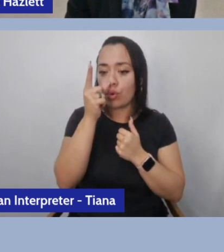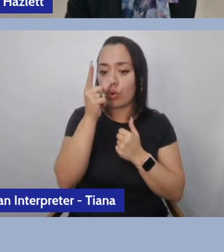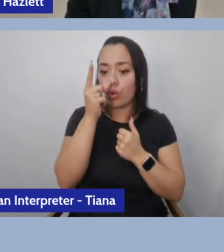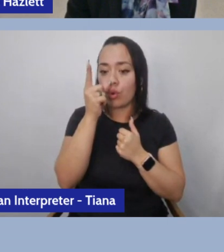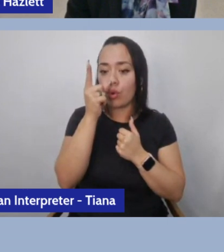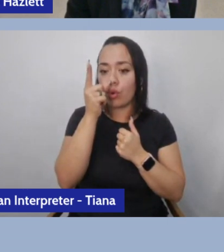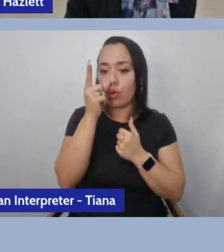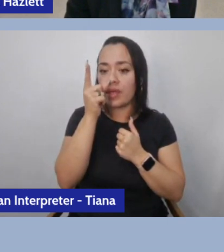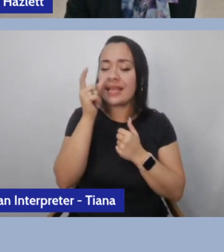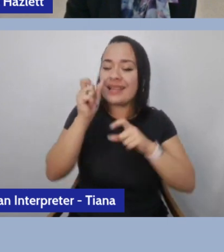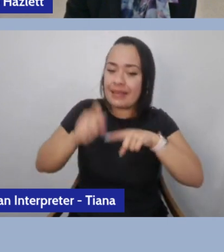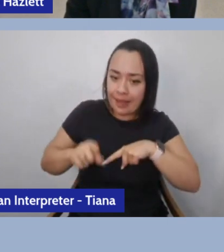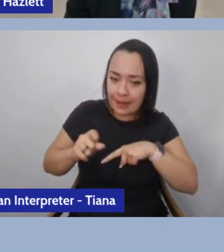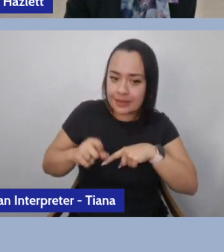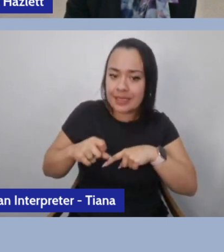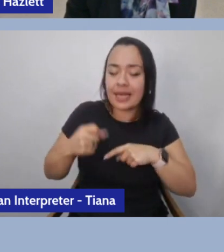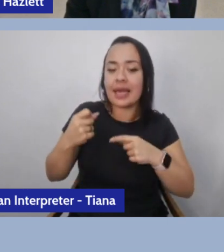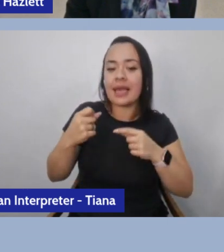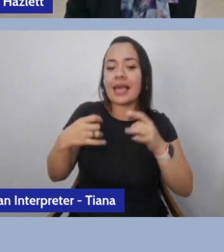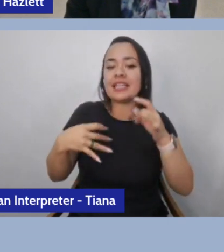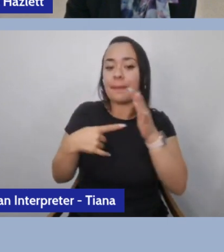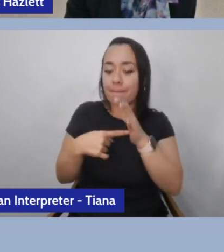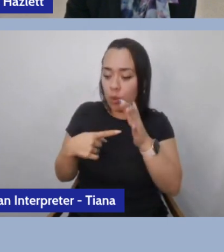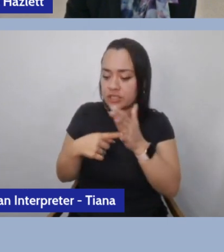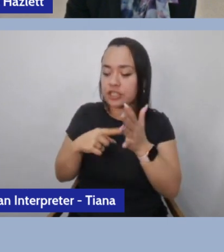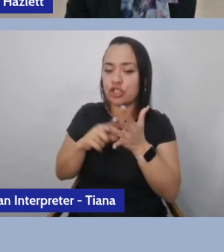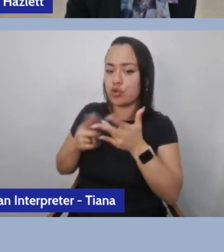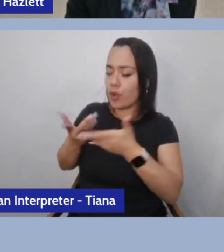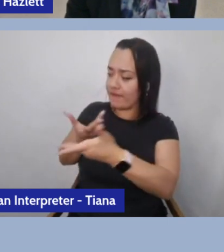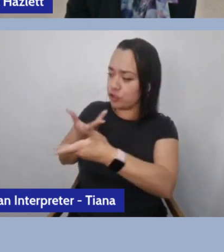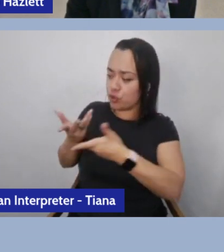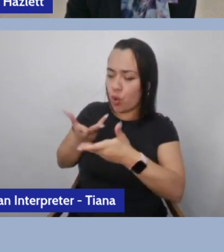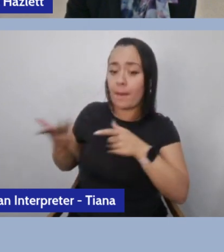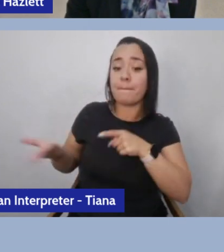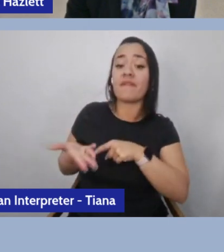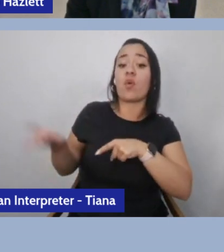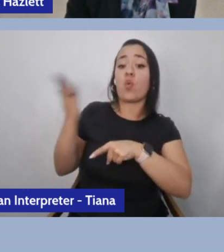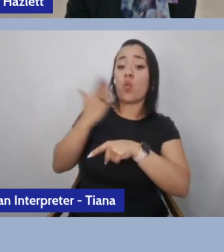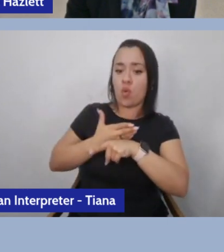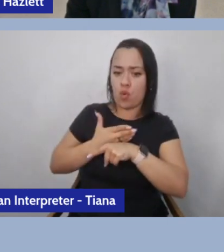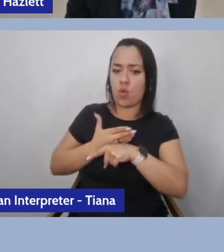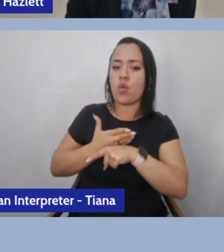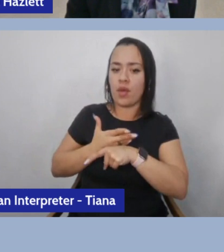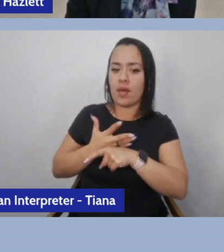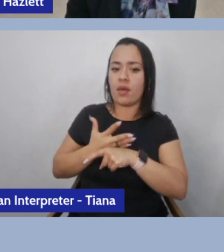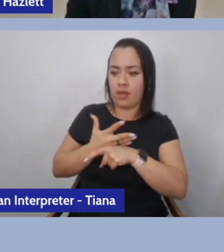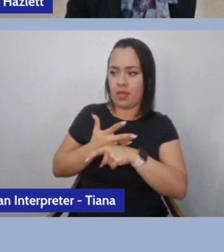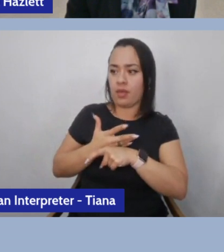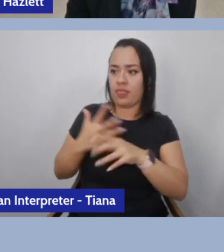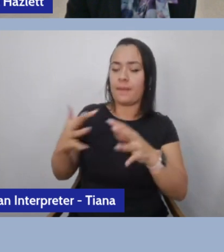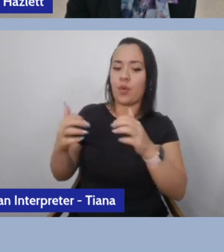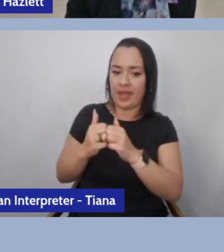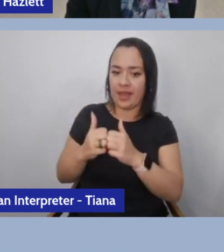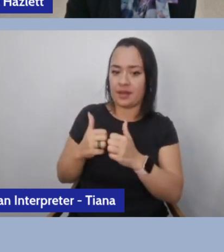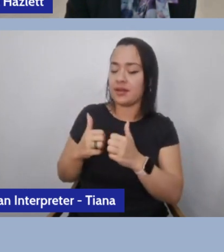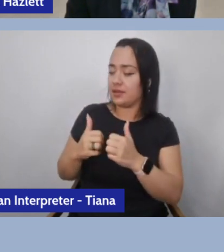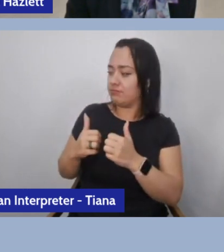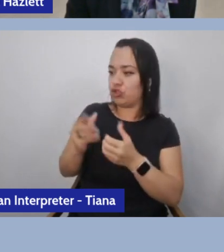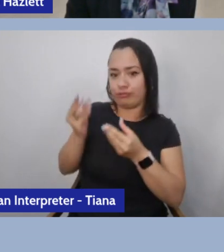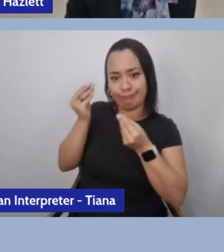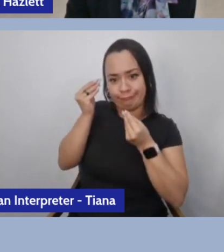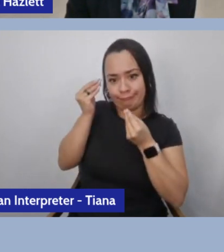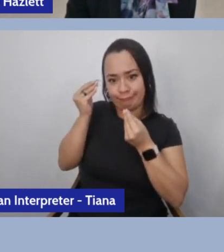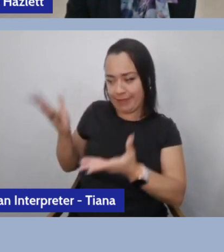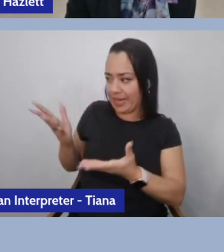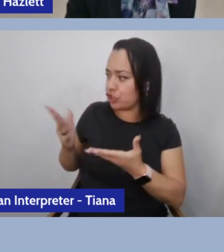important to have a talk beforehand to lay the scene as to, this is what we're going to be doing